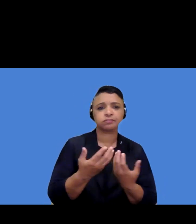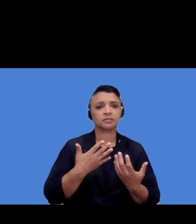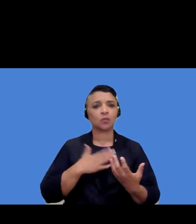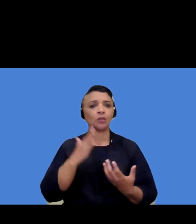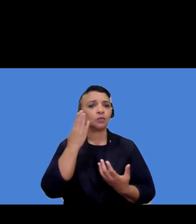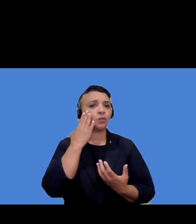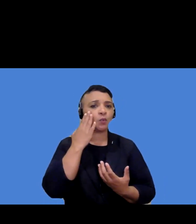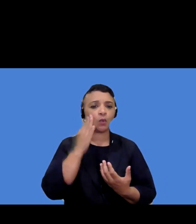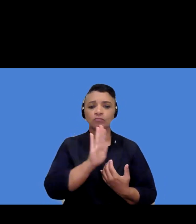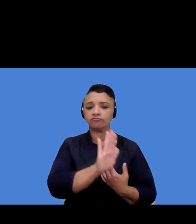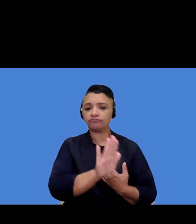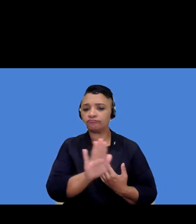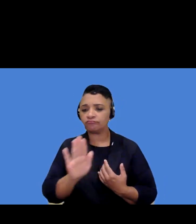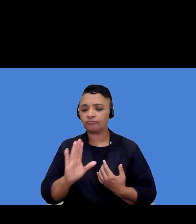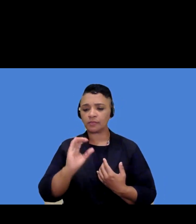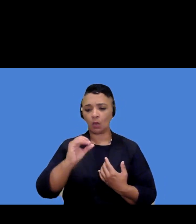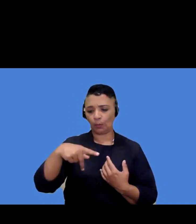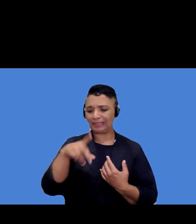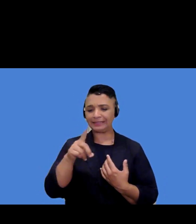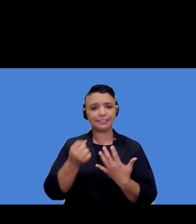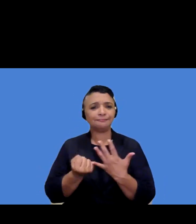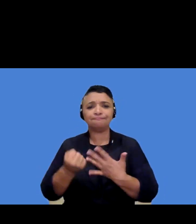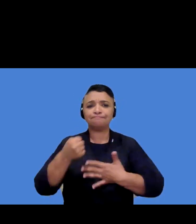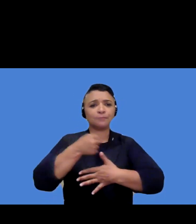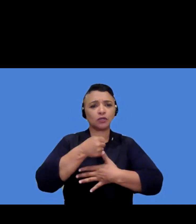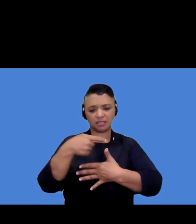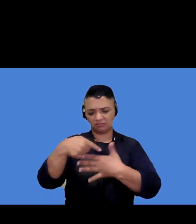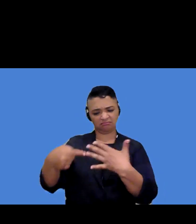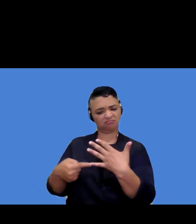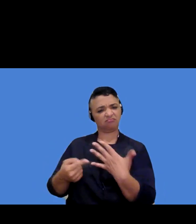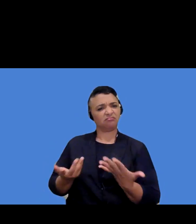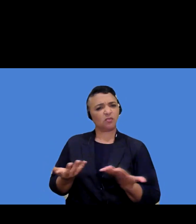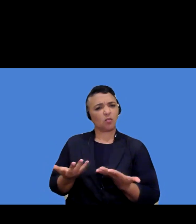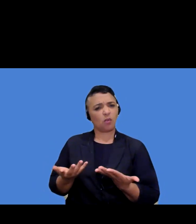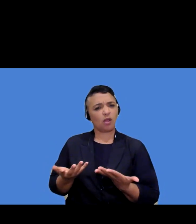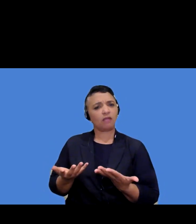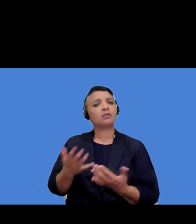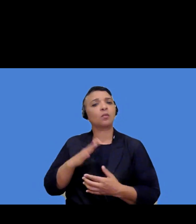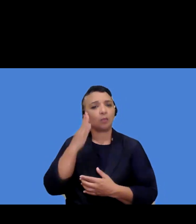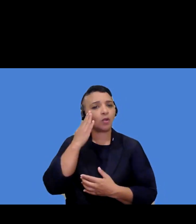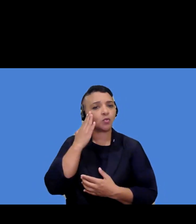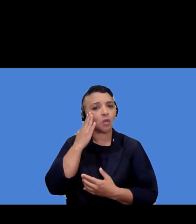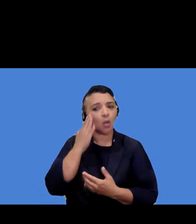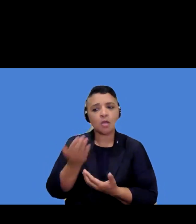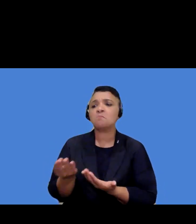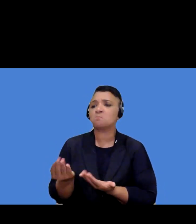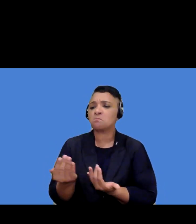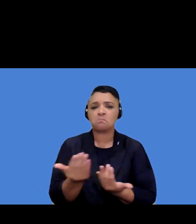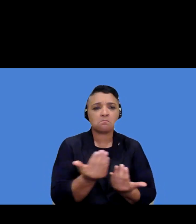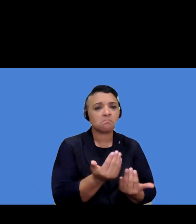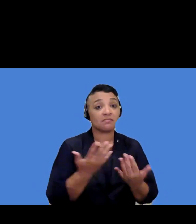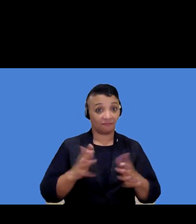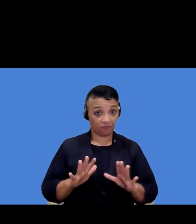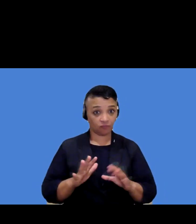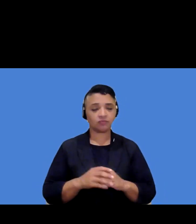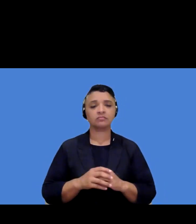what OPD priorities would be going into the Global Disability Summit and what they